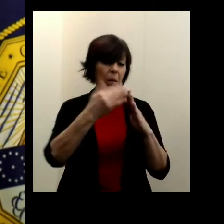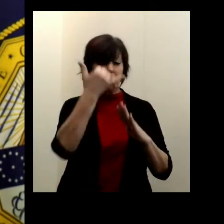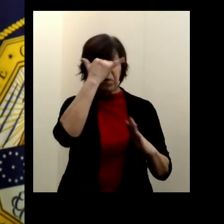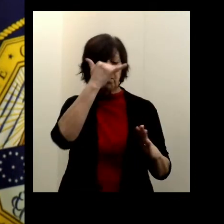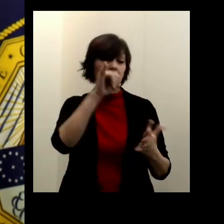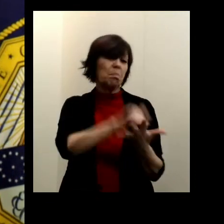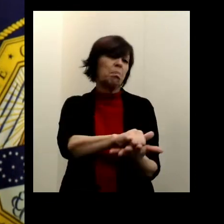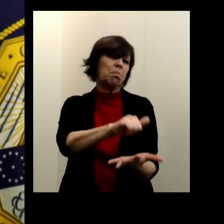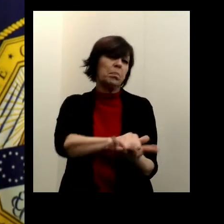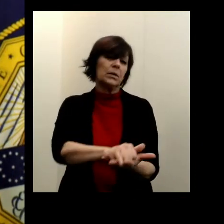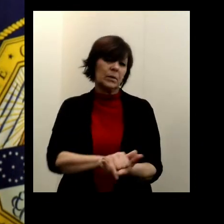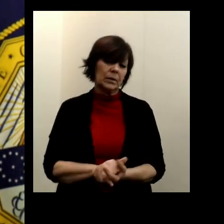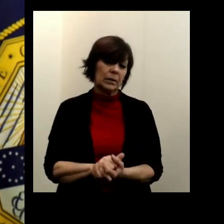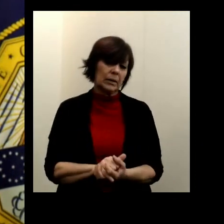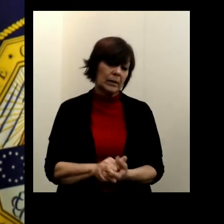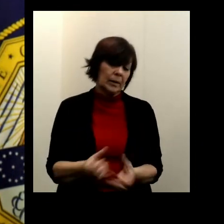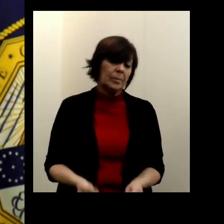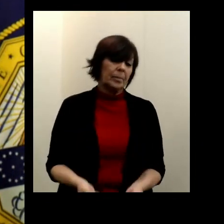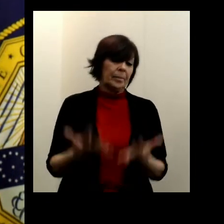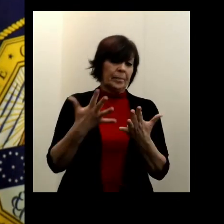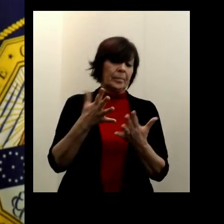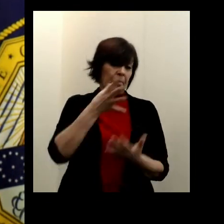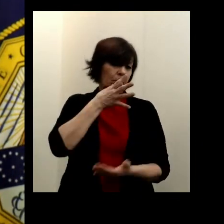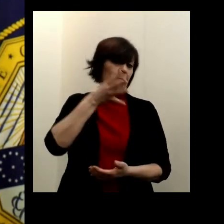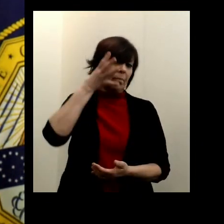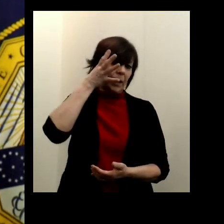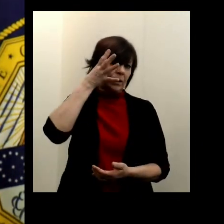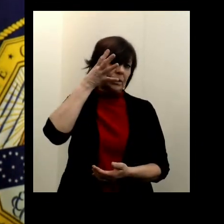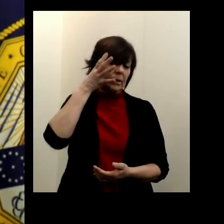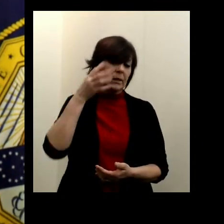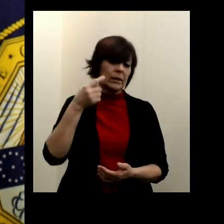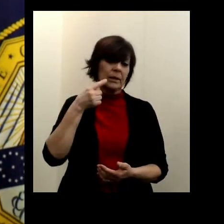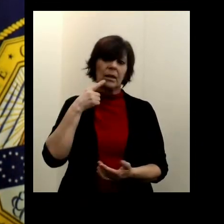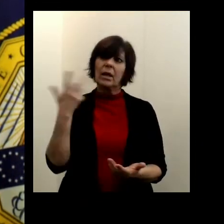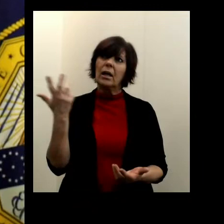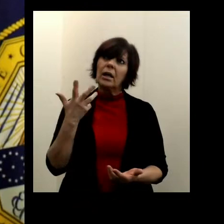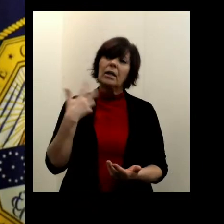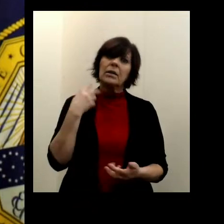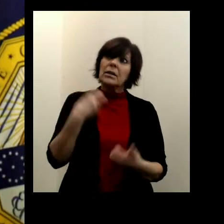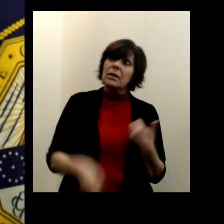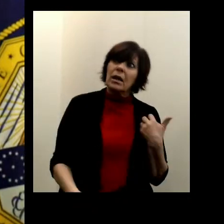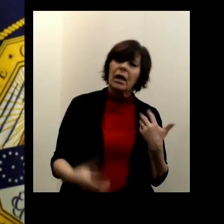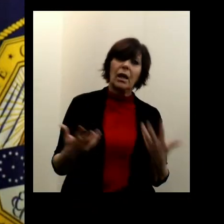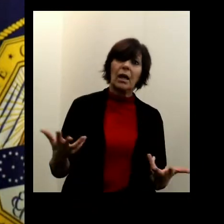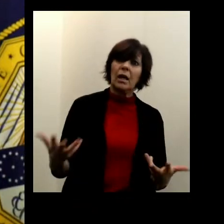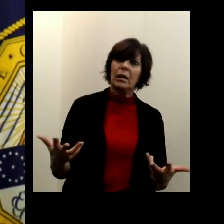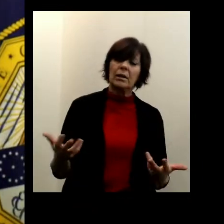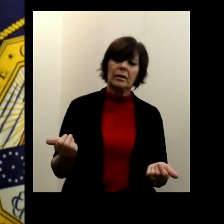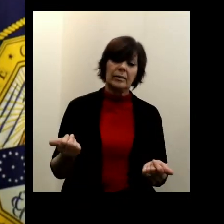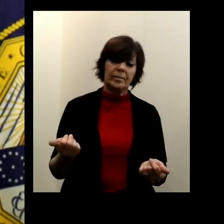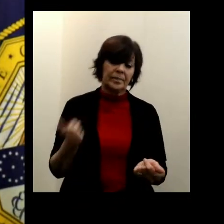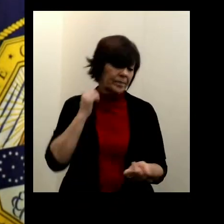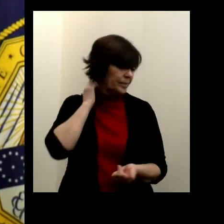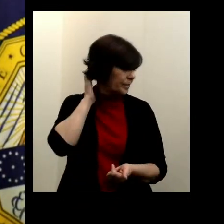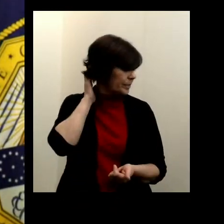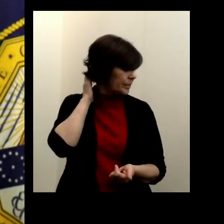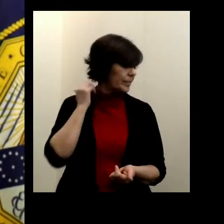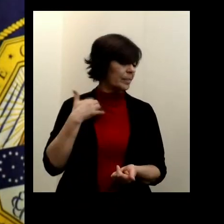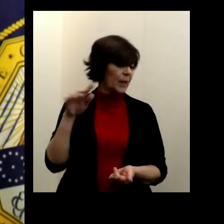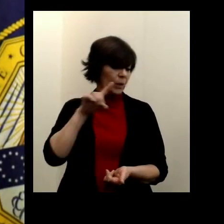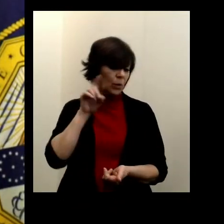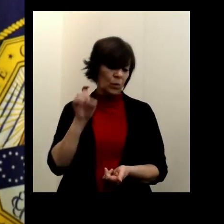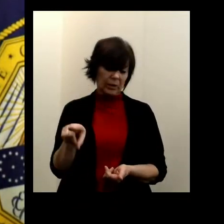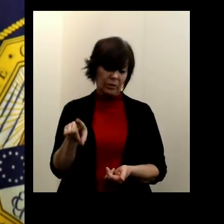into school buildings. Many parents are, this is a huge burden, we know, on families, on students. So my question is,